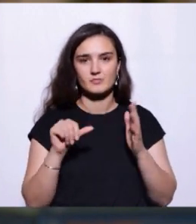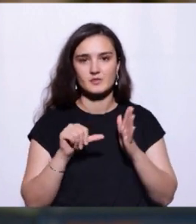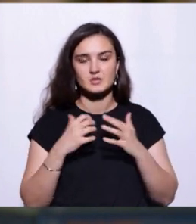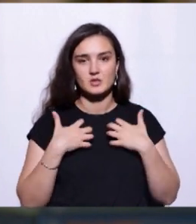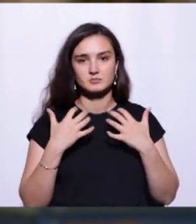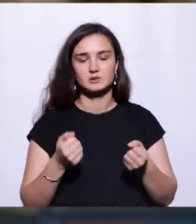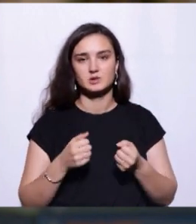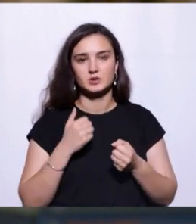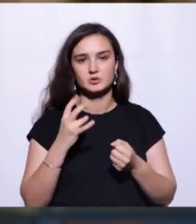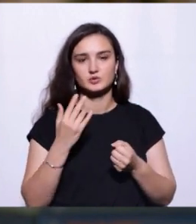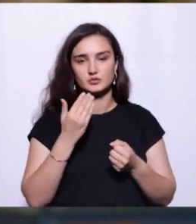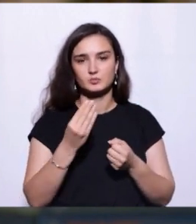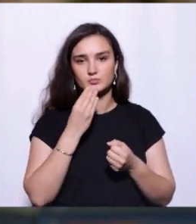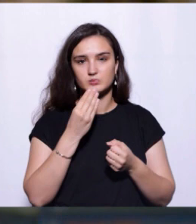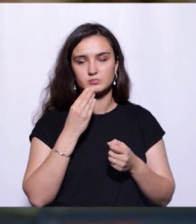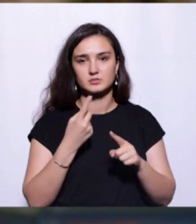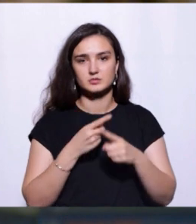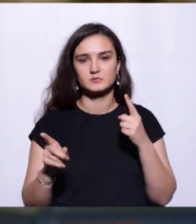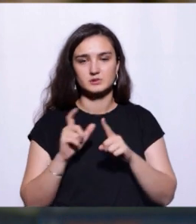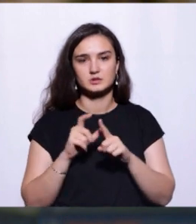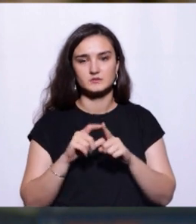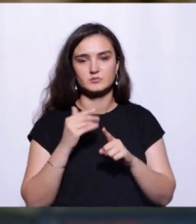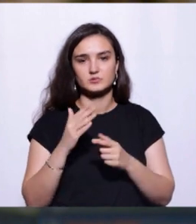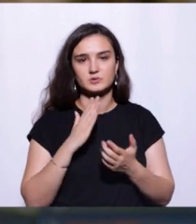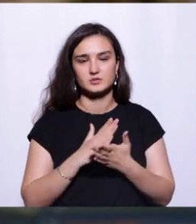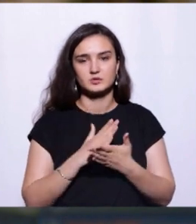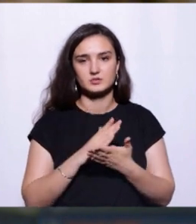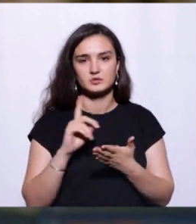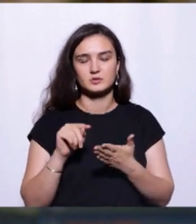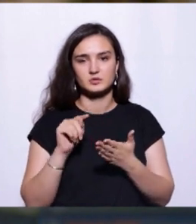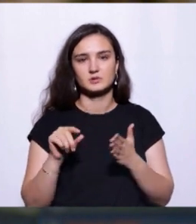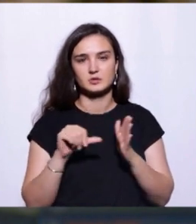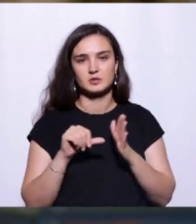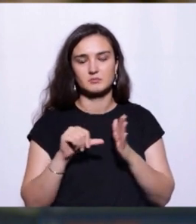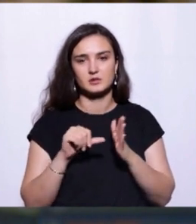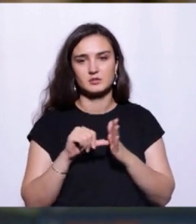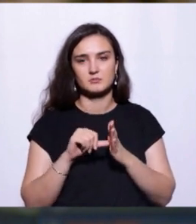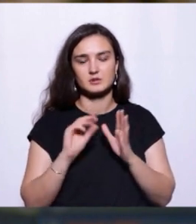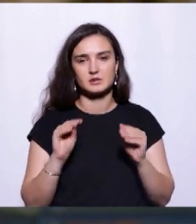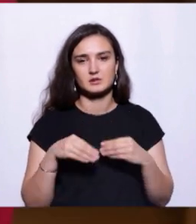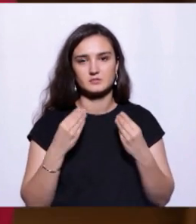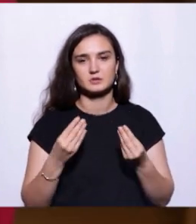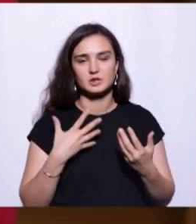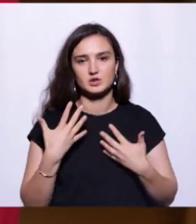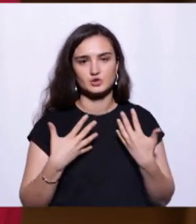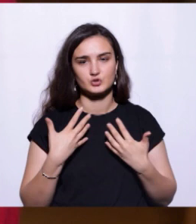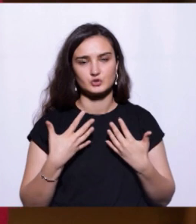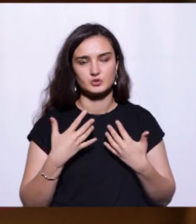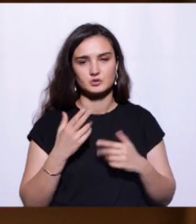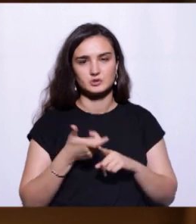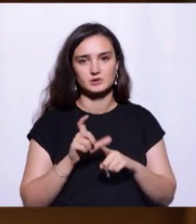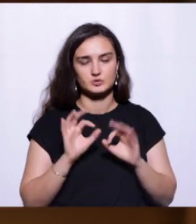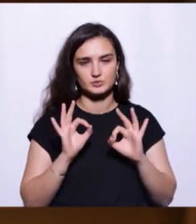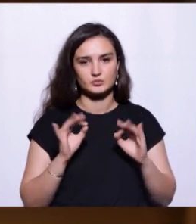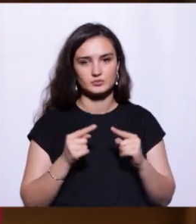healthy in your food. In other words, your intestine is what makes you healthy and gives you energy. Very